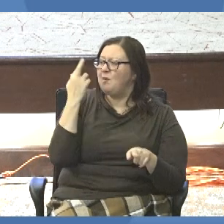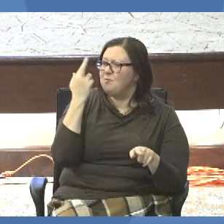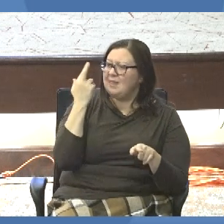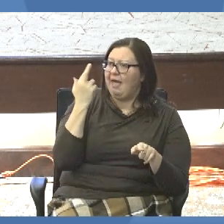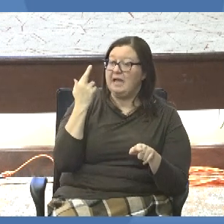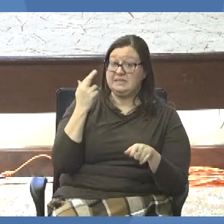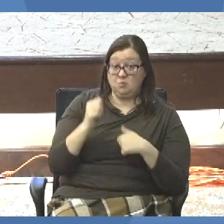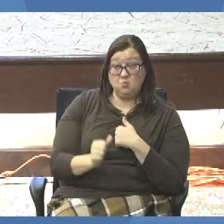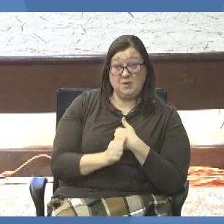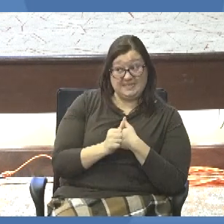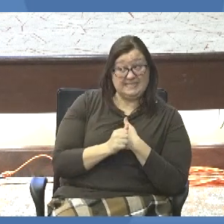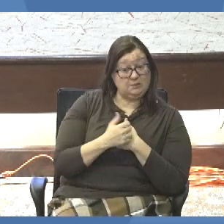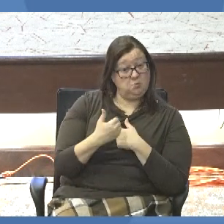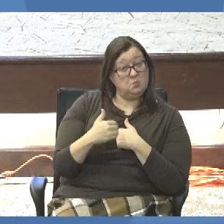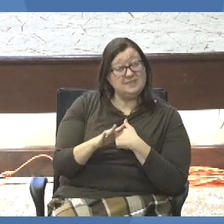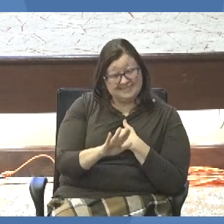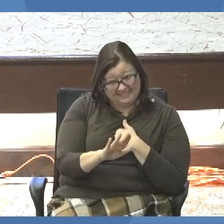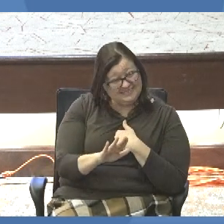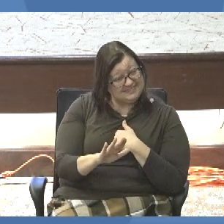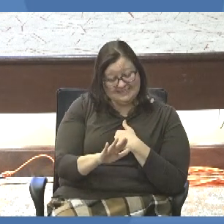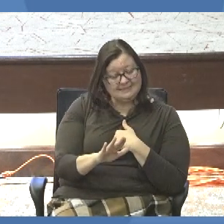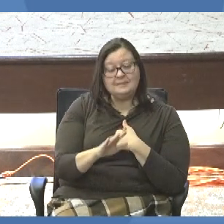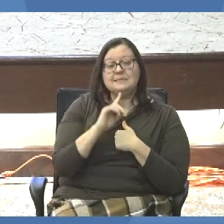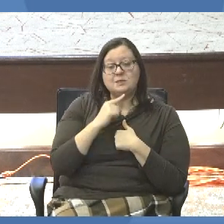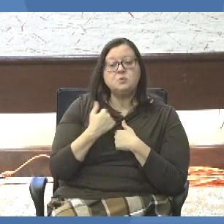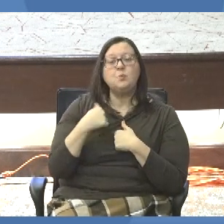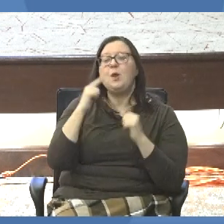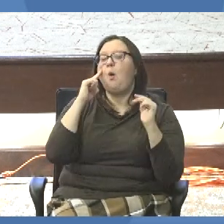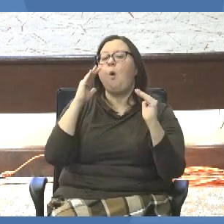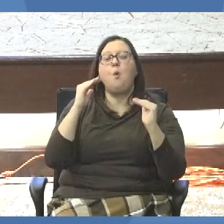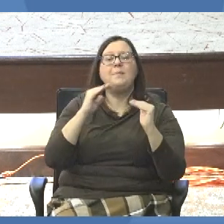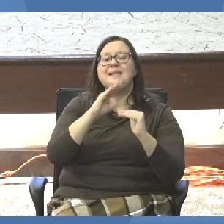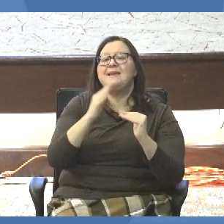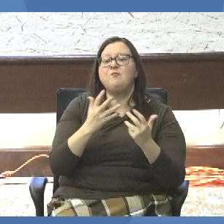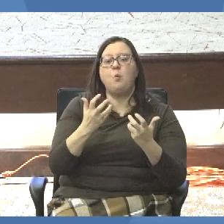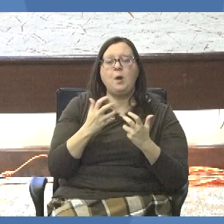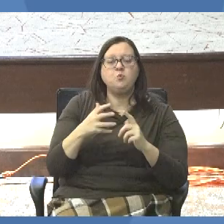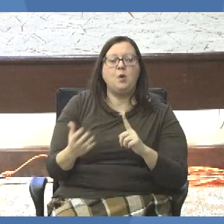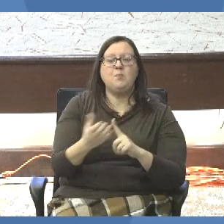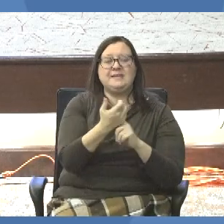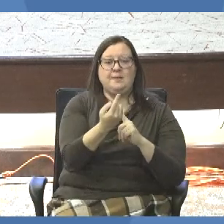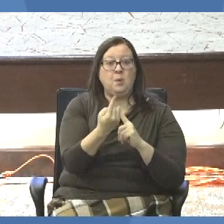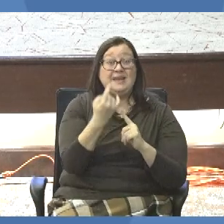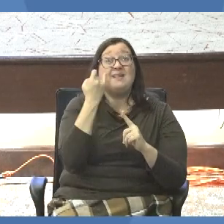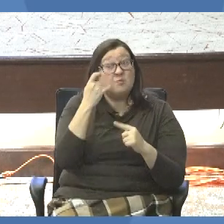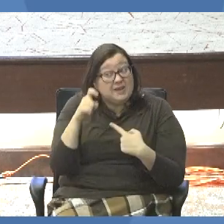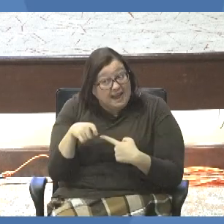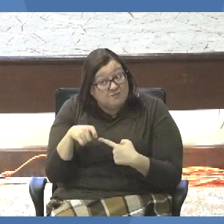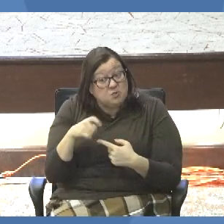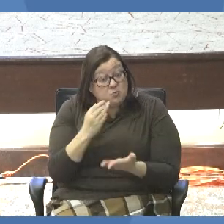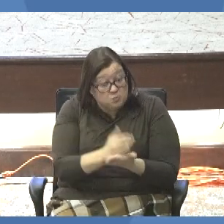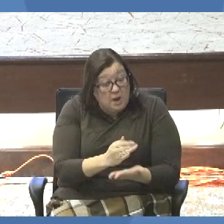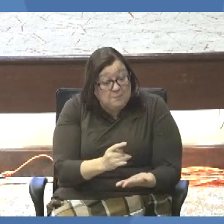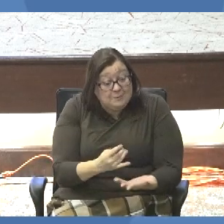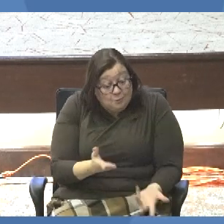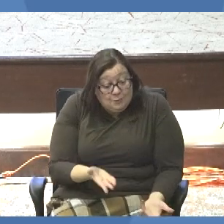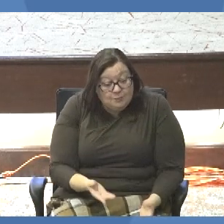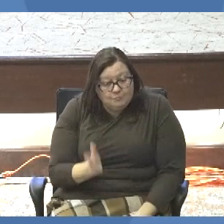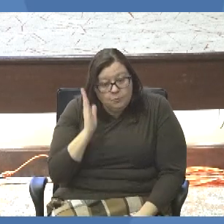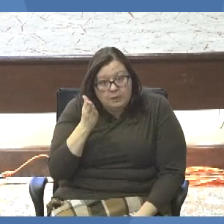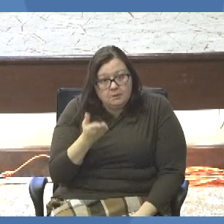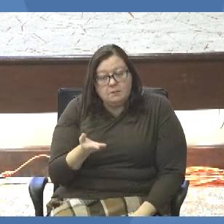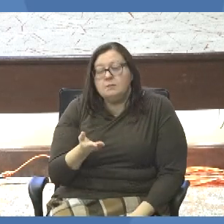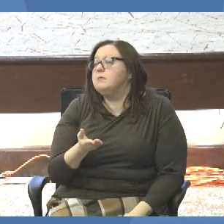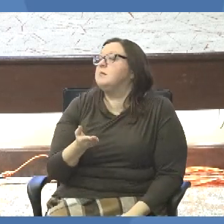and the risk to our community. So while we hope to never have to arrest anybody, if that's what we have to do to stop that, we will. Next category,